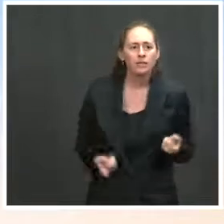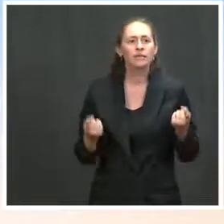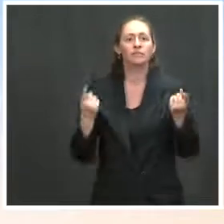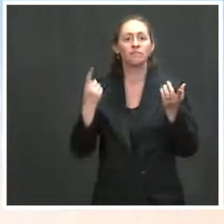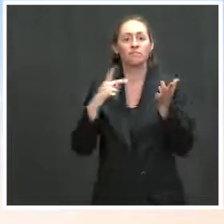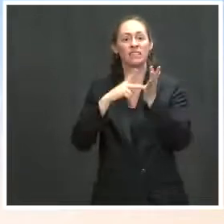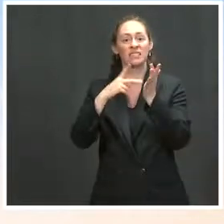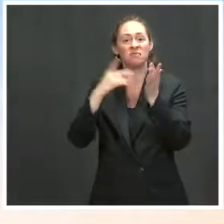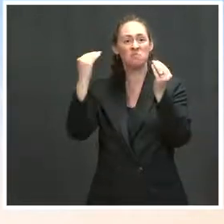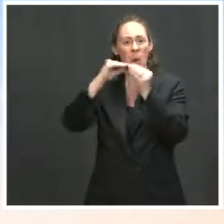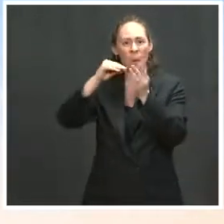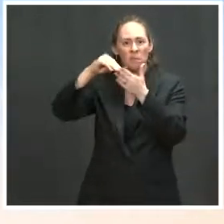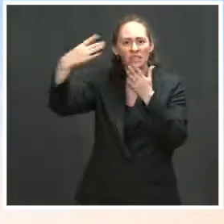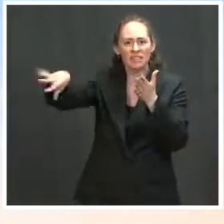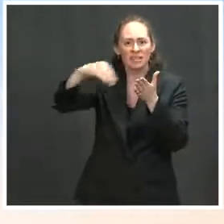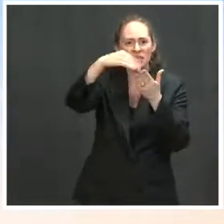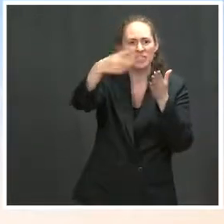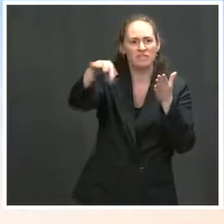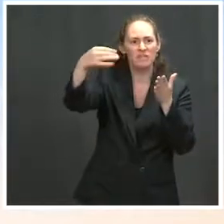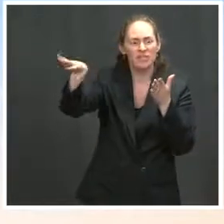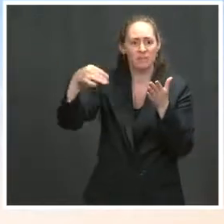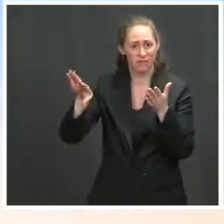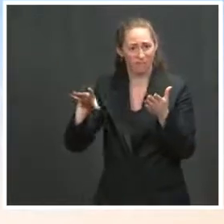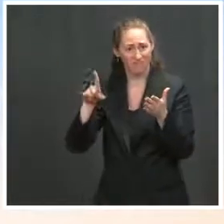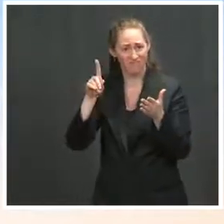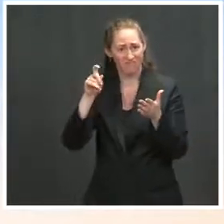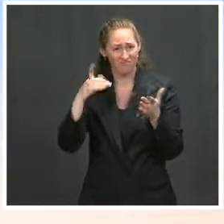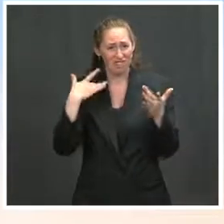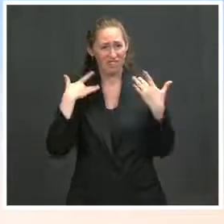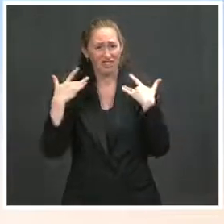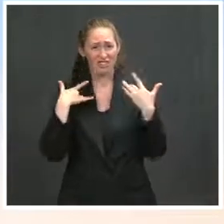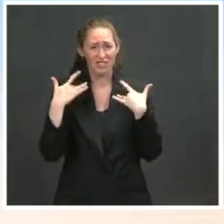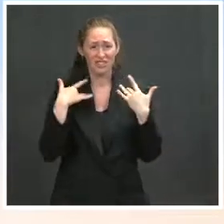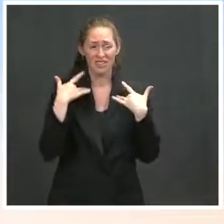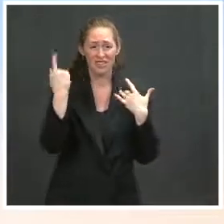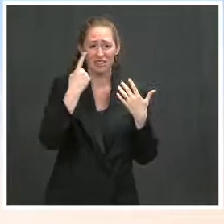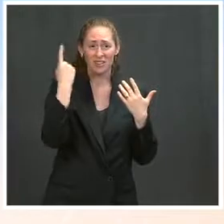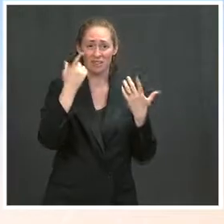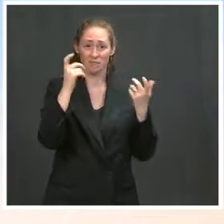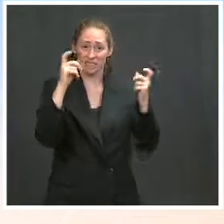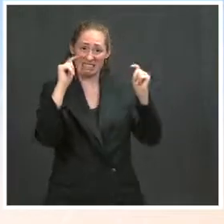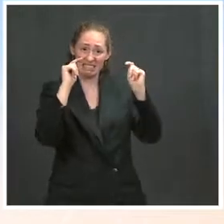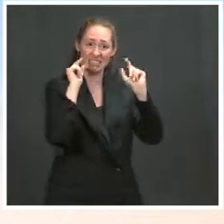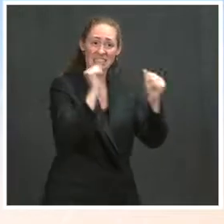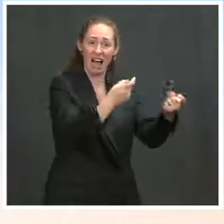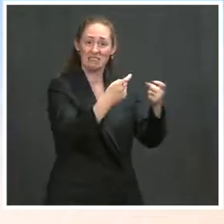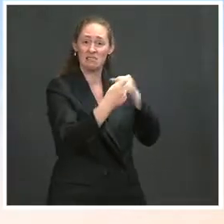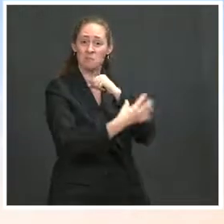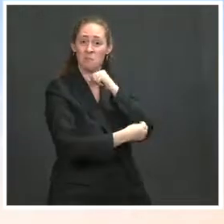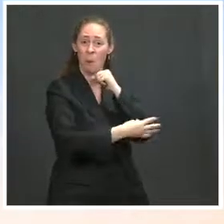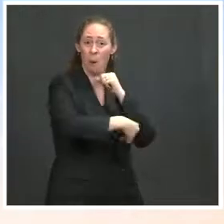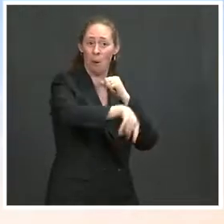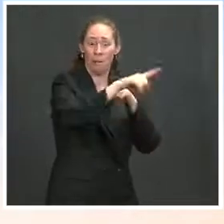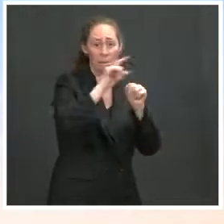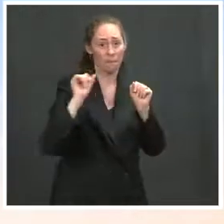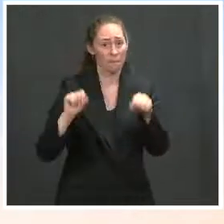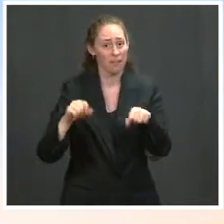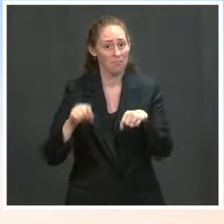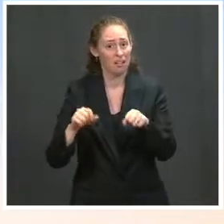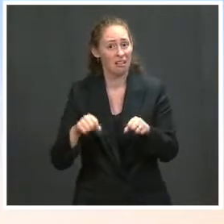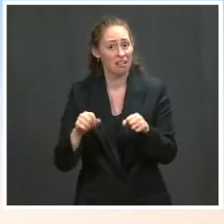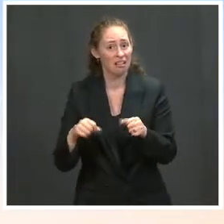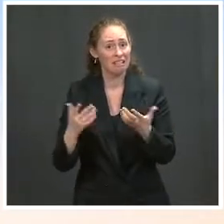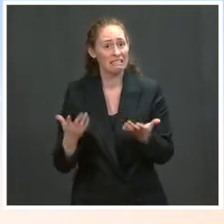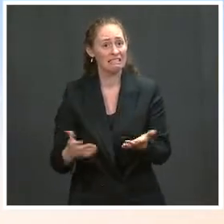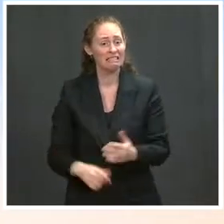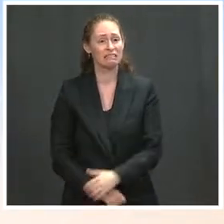there concern that that could be a tax on the poor, effectively? I just want to be really clear about the American Jobs Plan and the